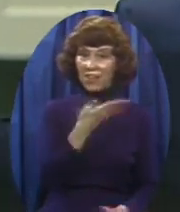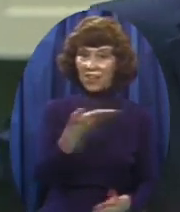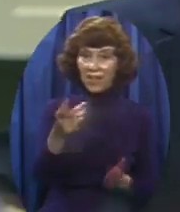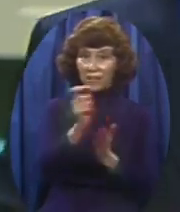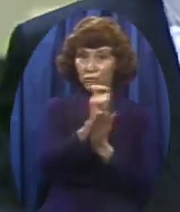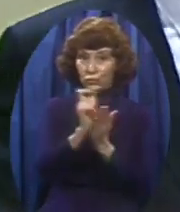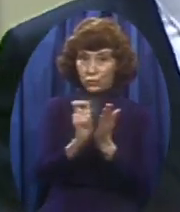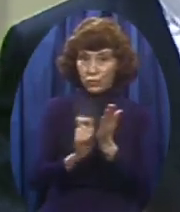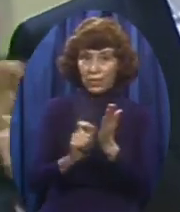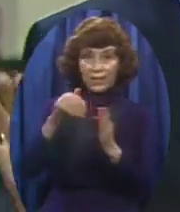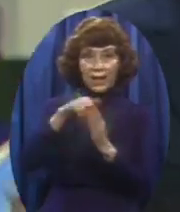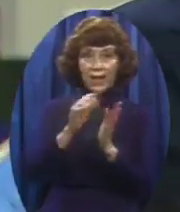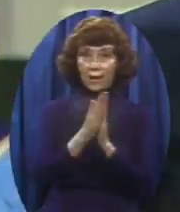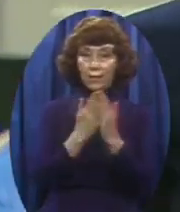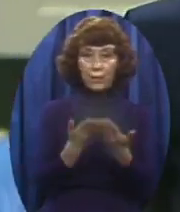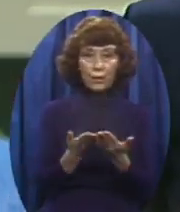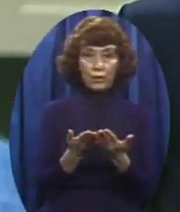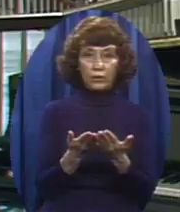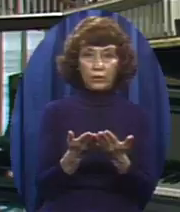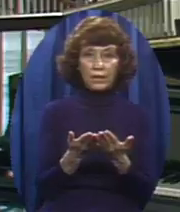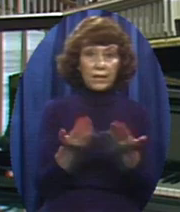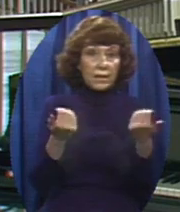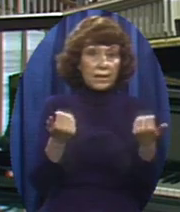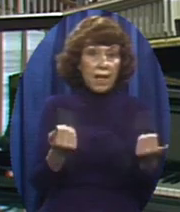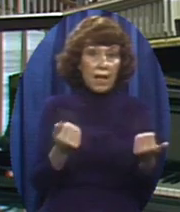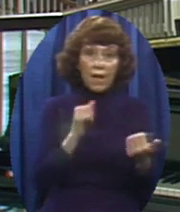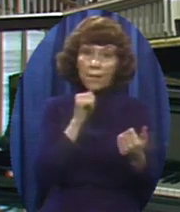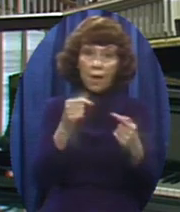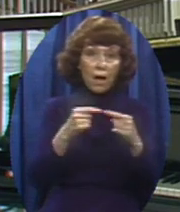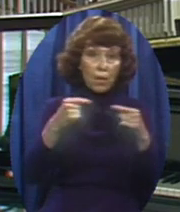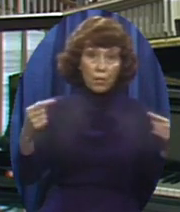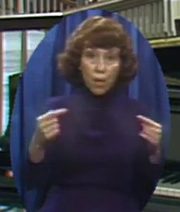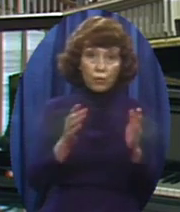don't have any prayer books in this church. Now, I'm not against prayer books, as long as you